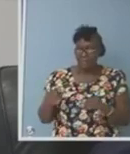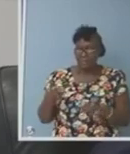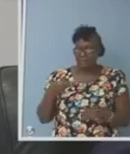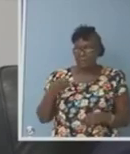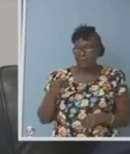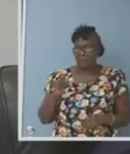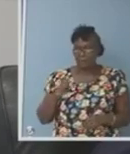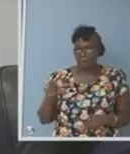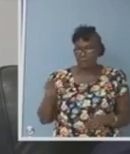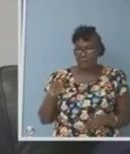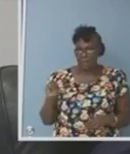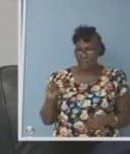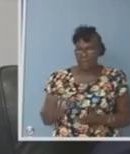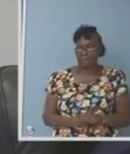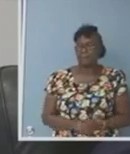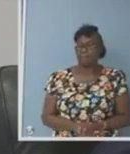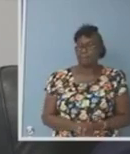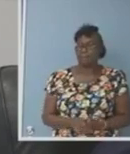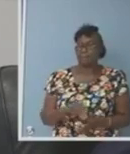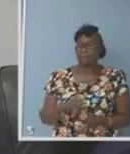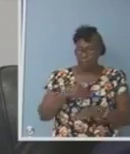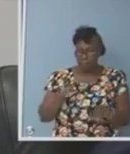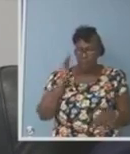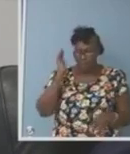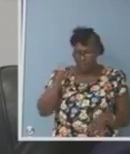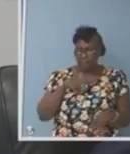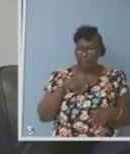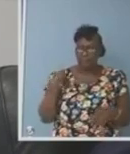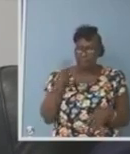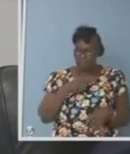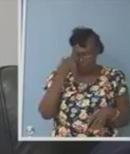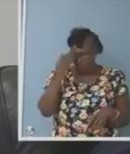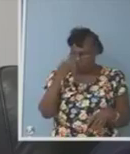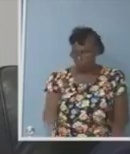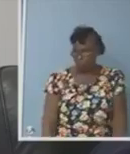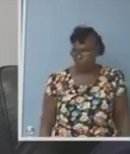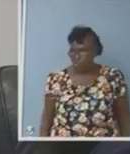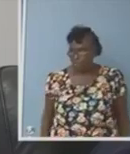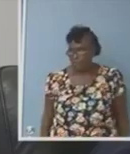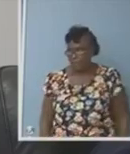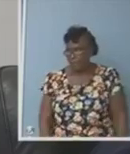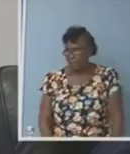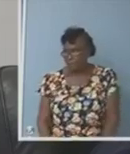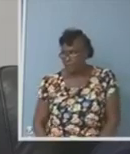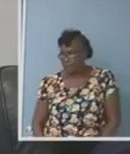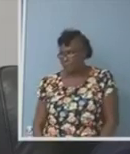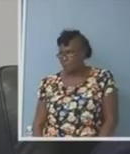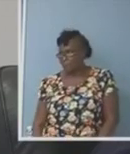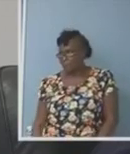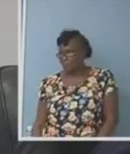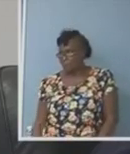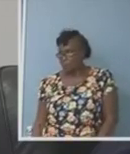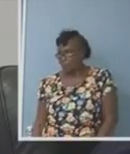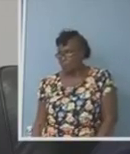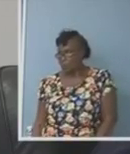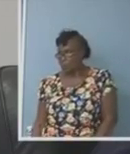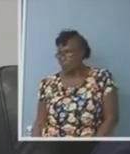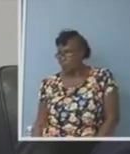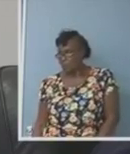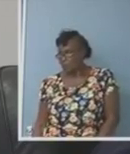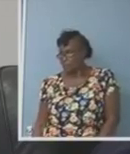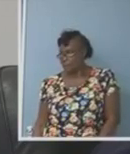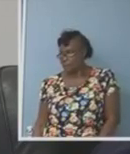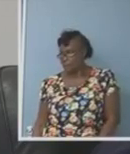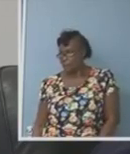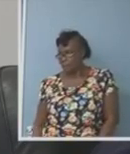sorting out the staff to cover the actual hotline. Once that is done, we will let the public know, but we are aiming to have that done